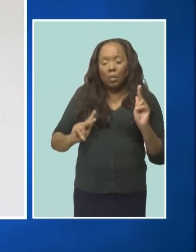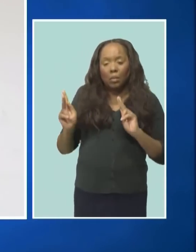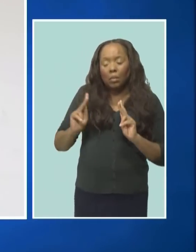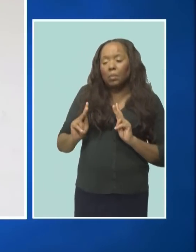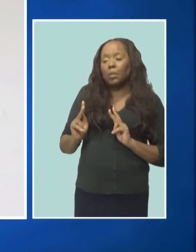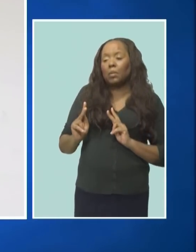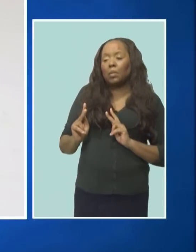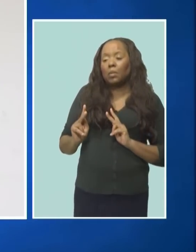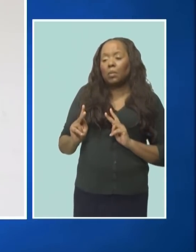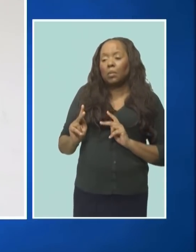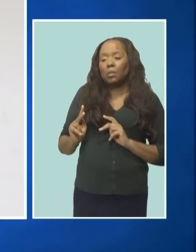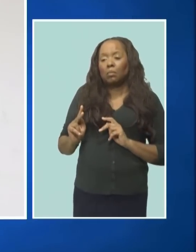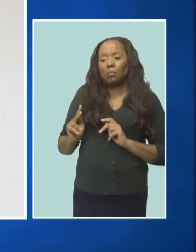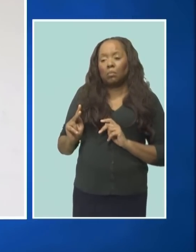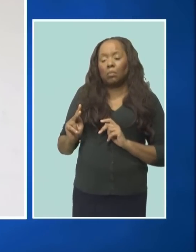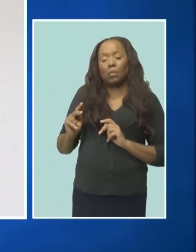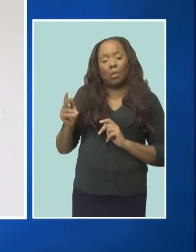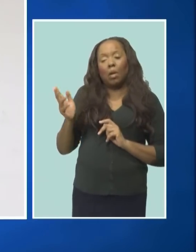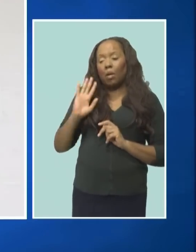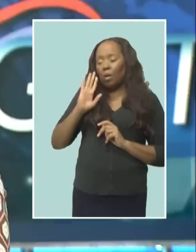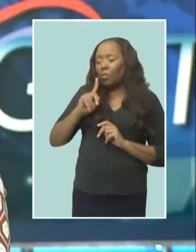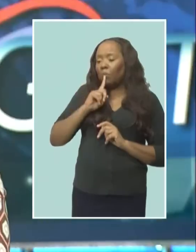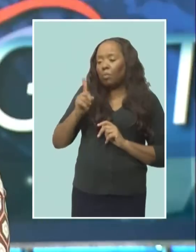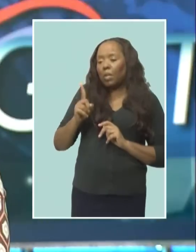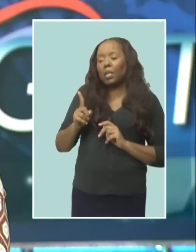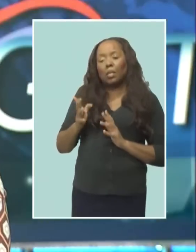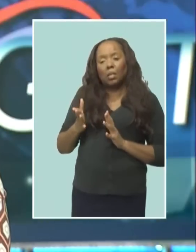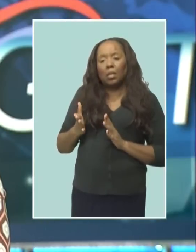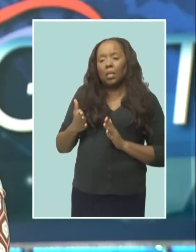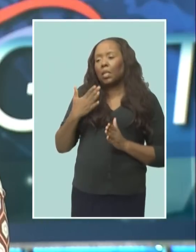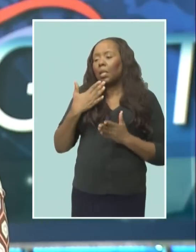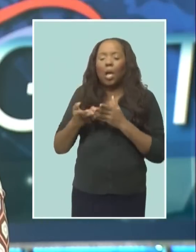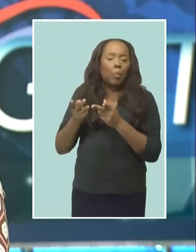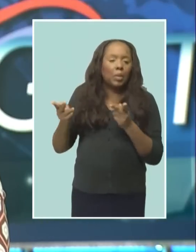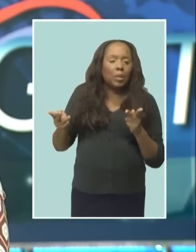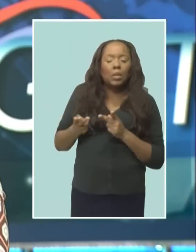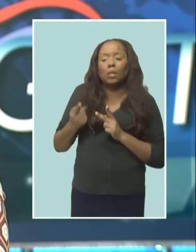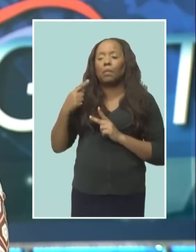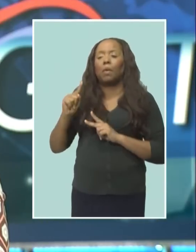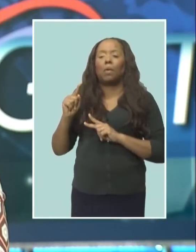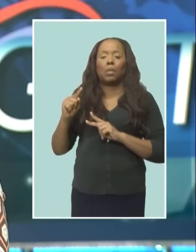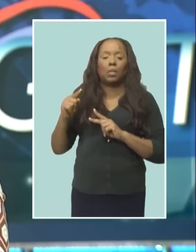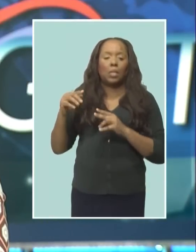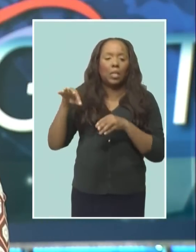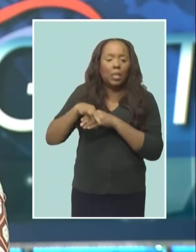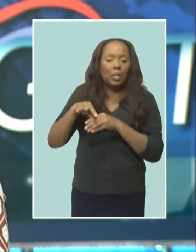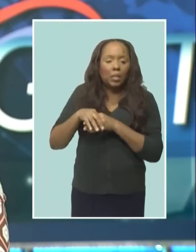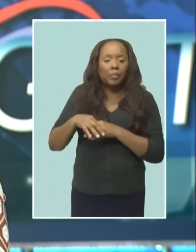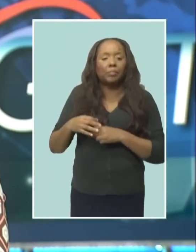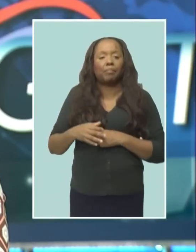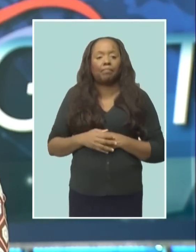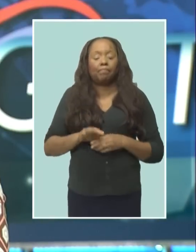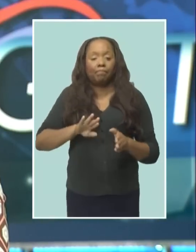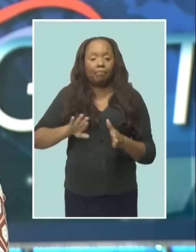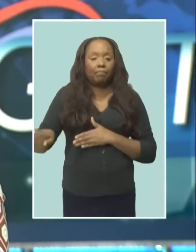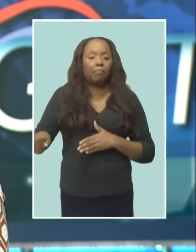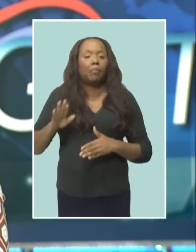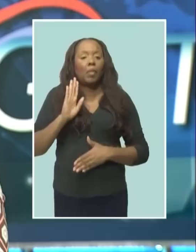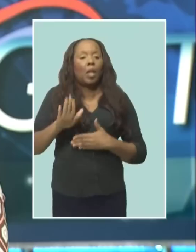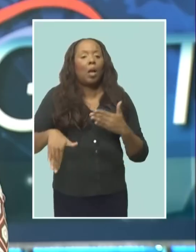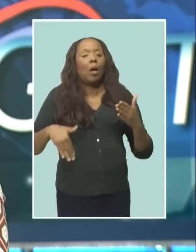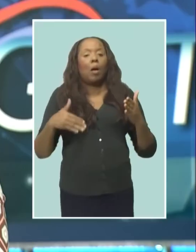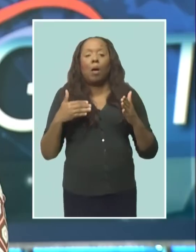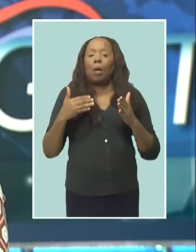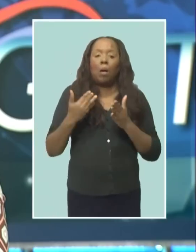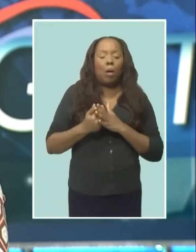placed to fight this election. Work is ongoing and the scene has been set as all roads lead to the East Coast for